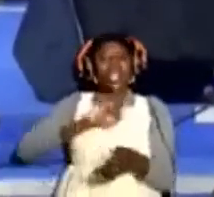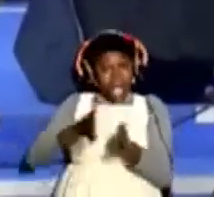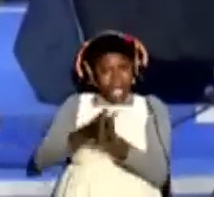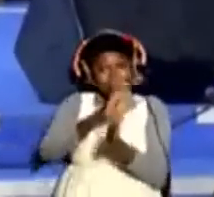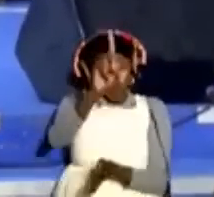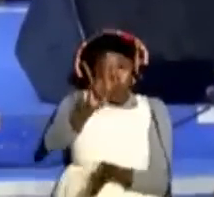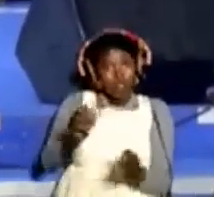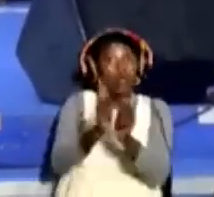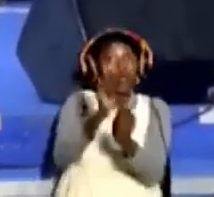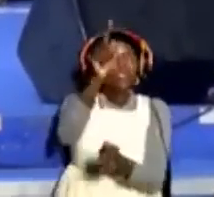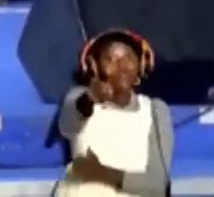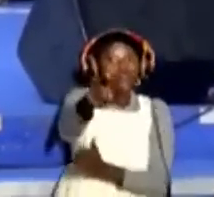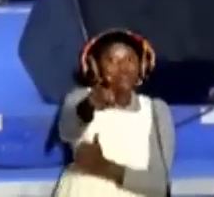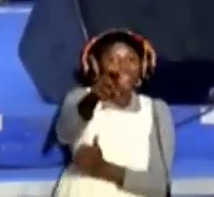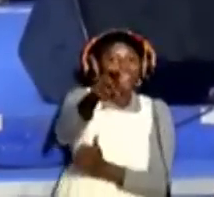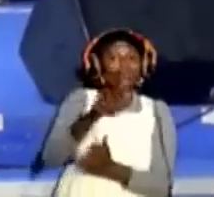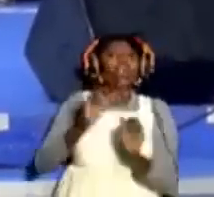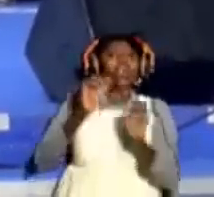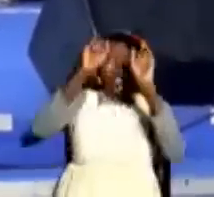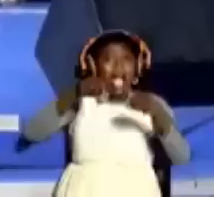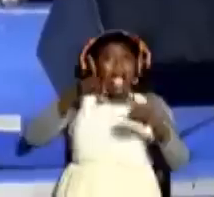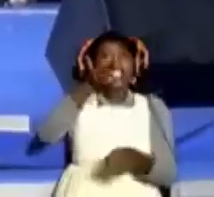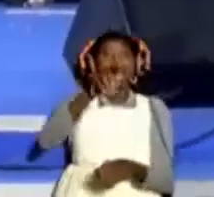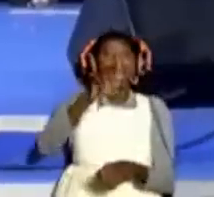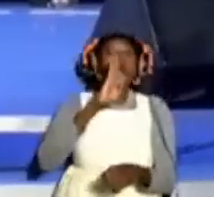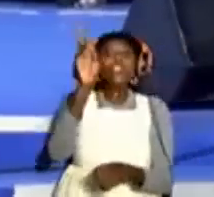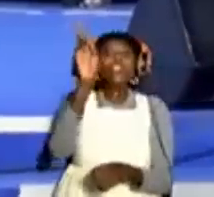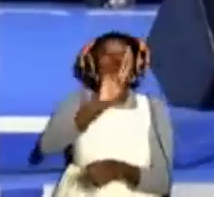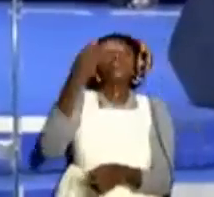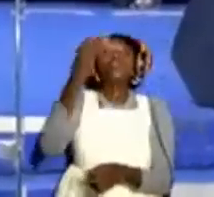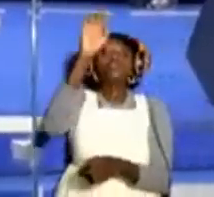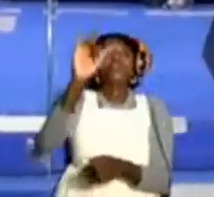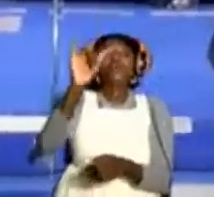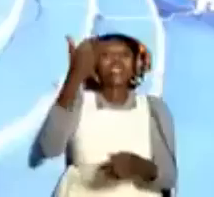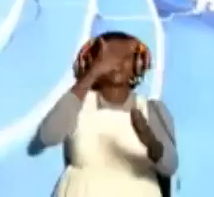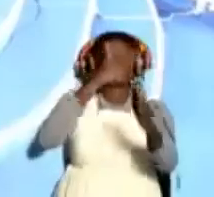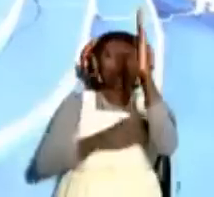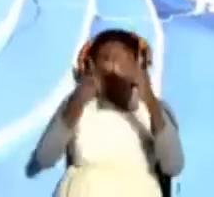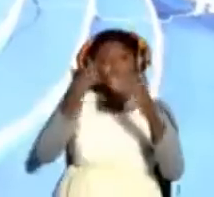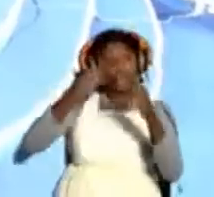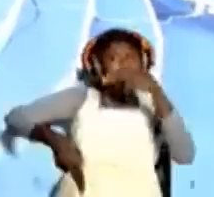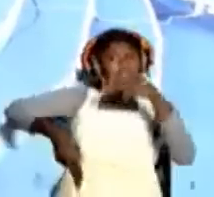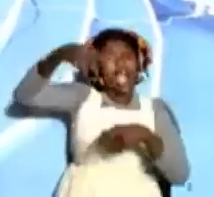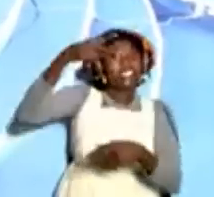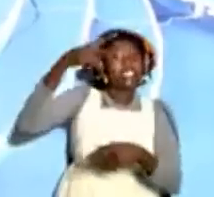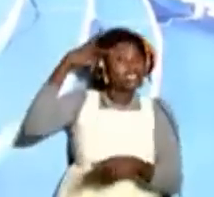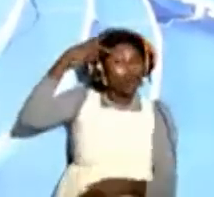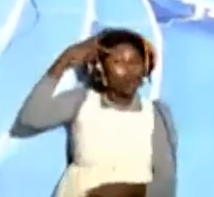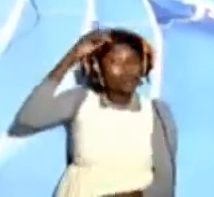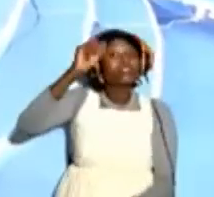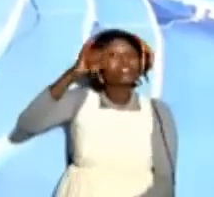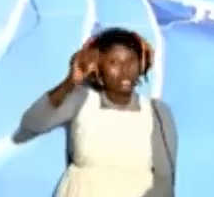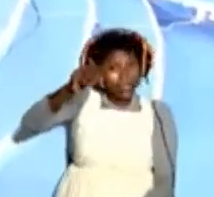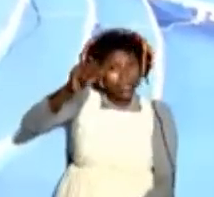a question. Can you be used by God for the highest purposes?